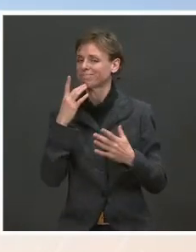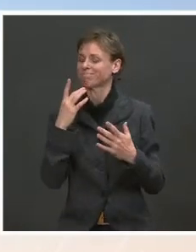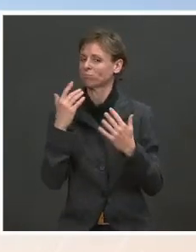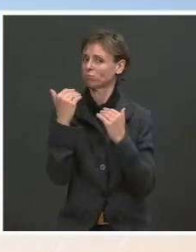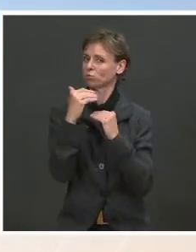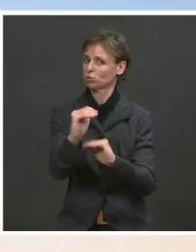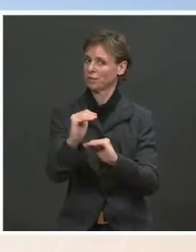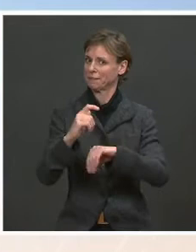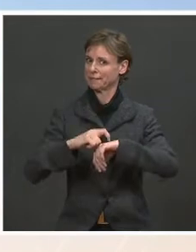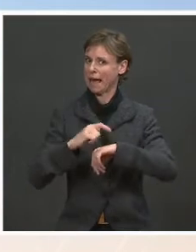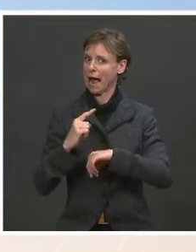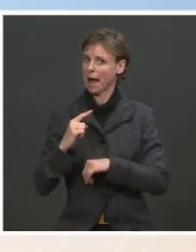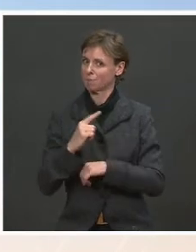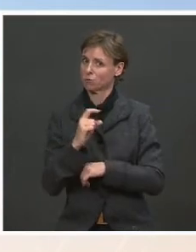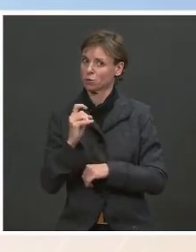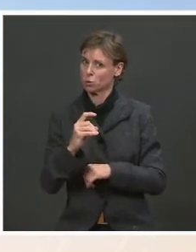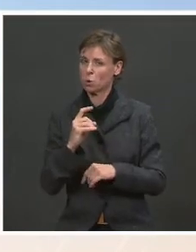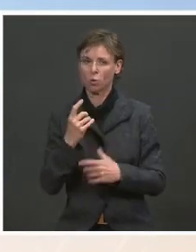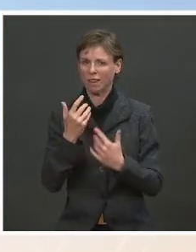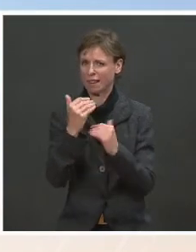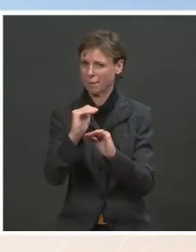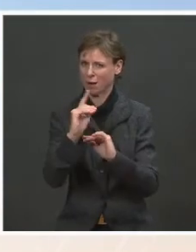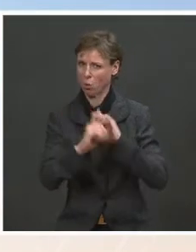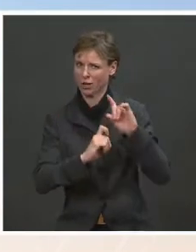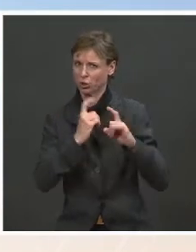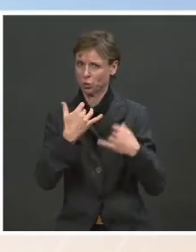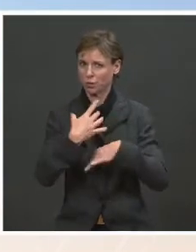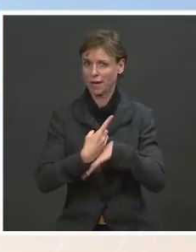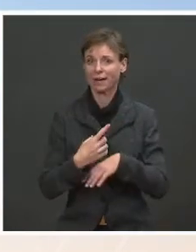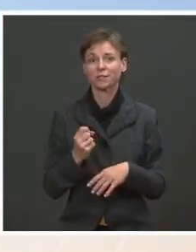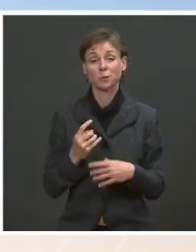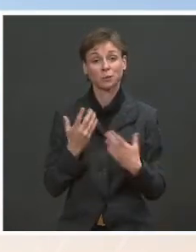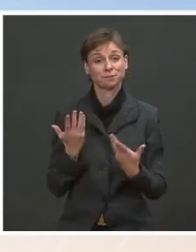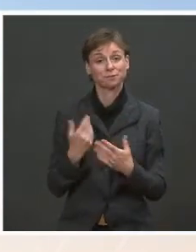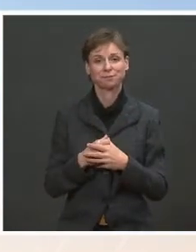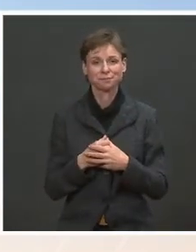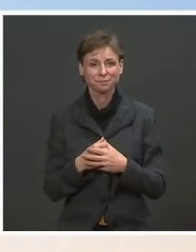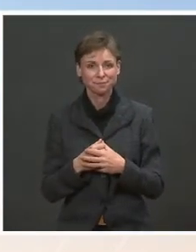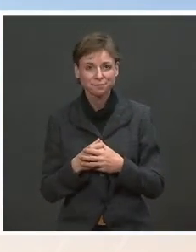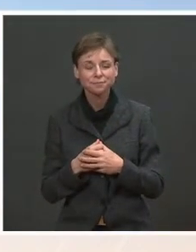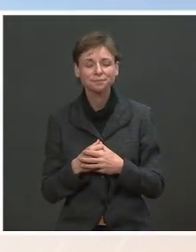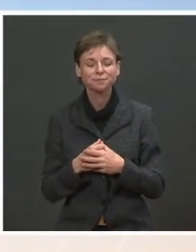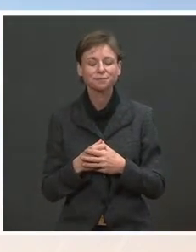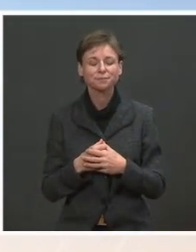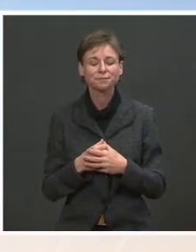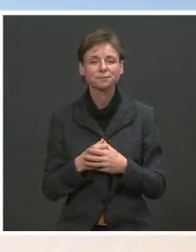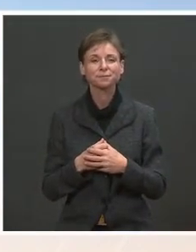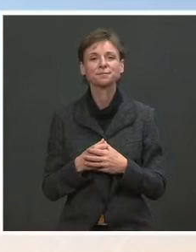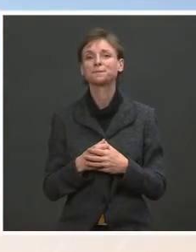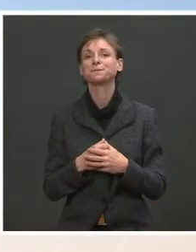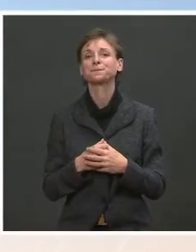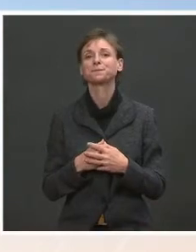couple questions today. As always, I'll be the bad cop, but we'll turn it over to you. Thank you. Thank you.